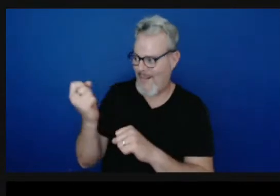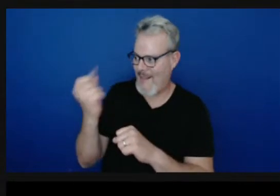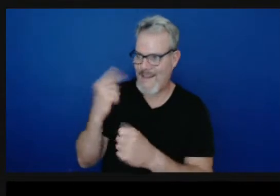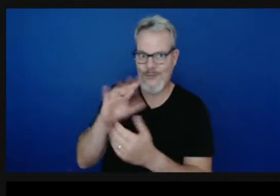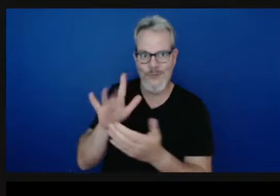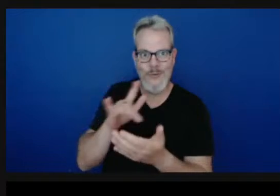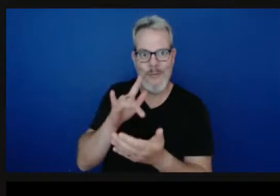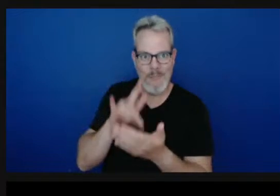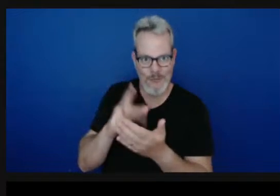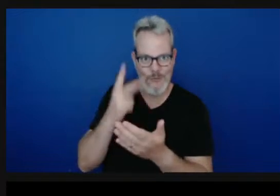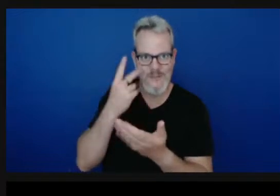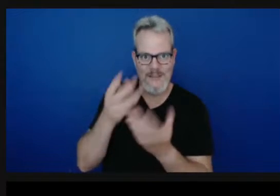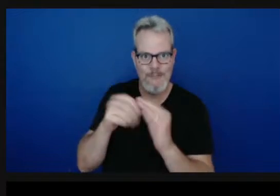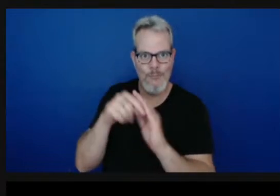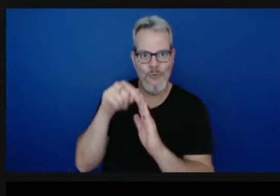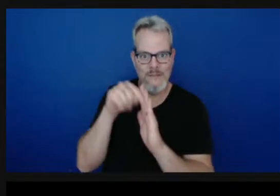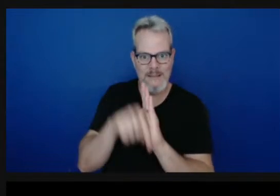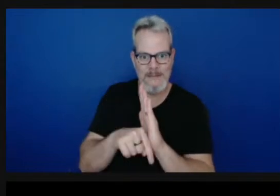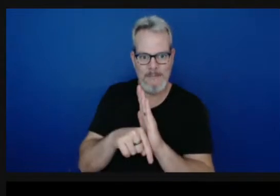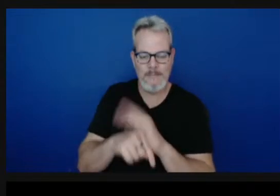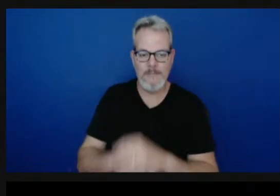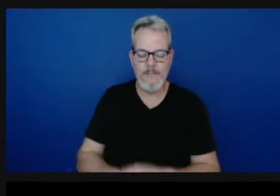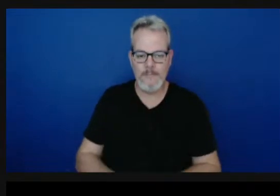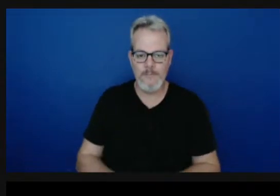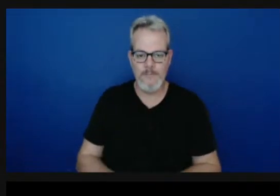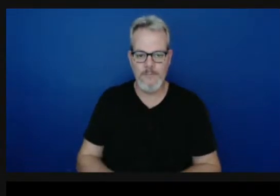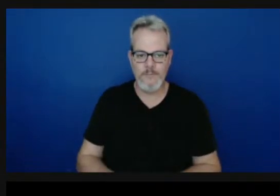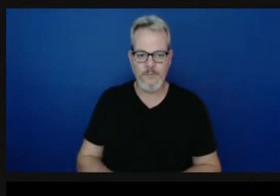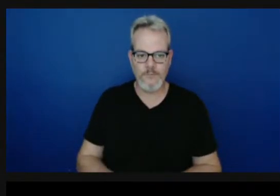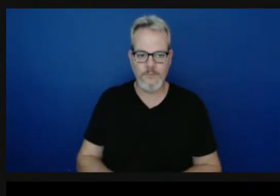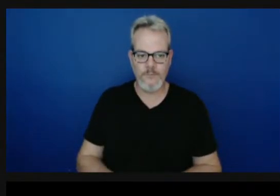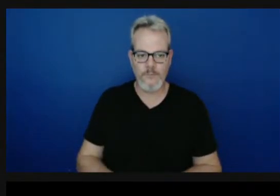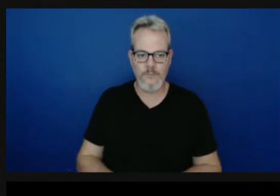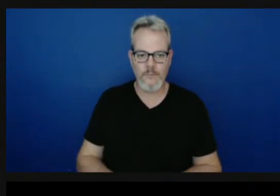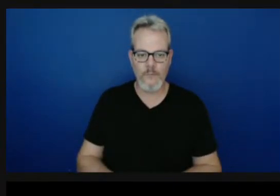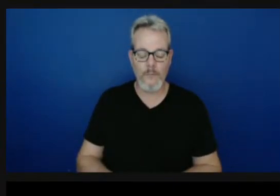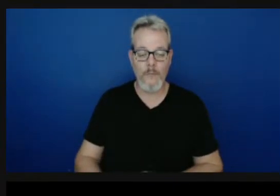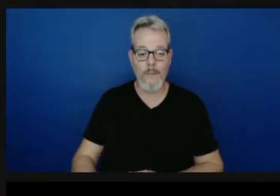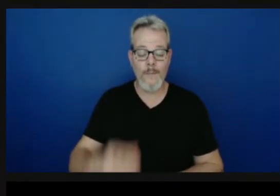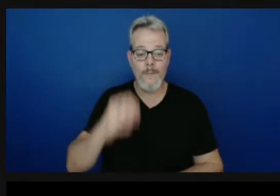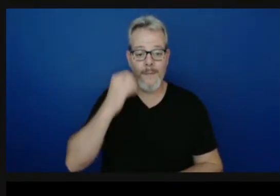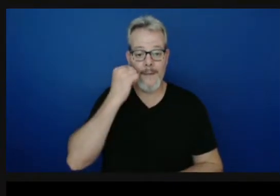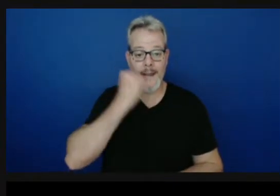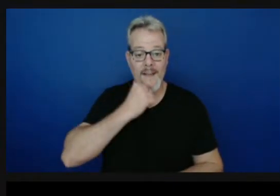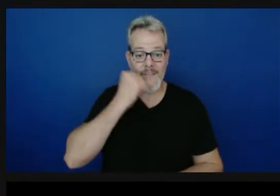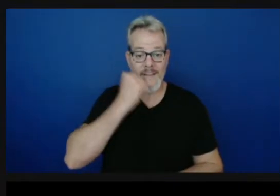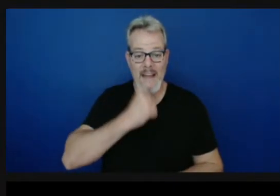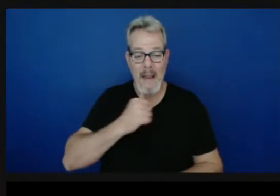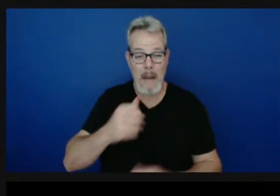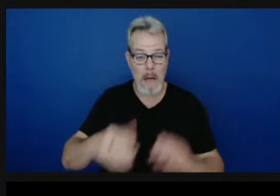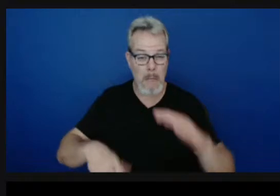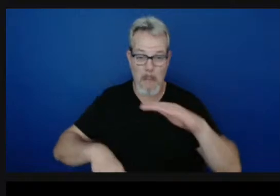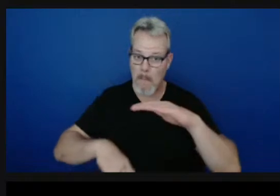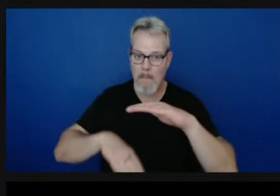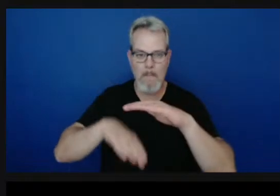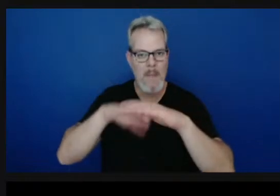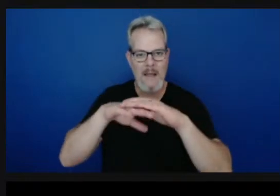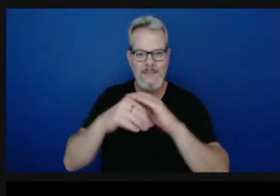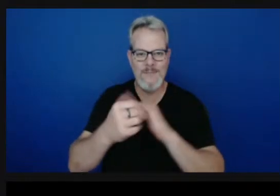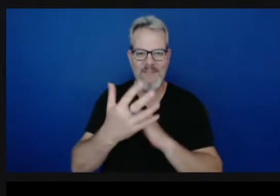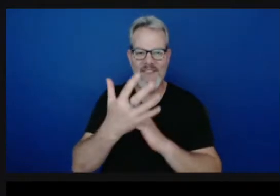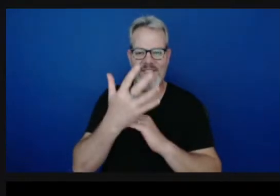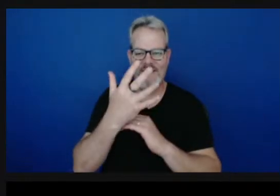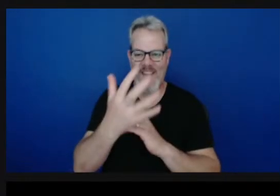year. So earthquakes per day are still quite low, maximum of 5 over the last month, and over the last week, it's just been